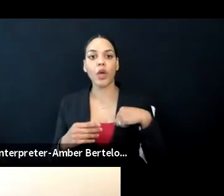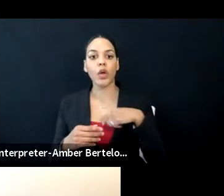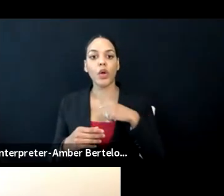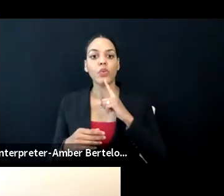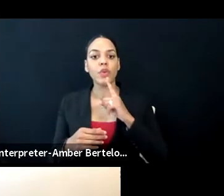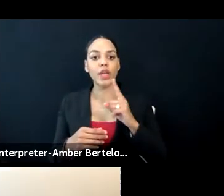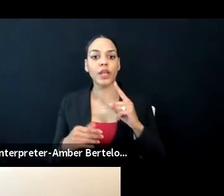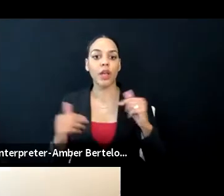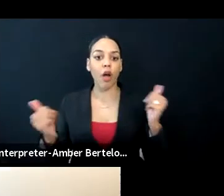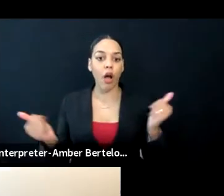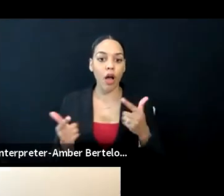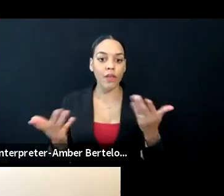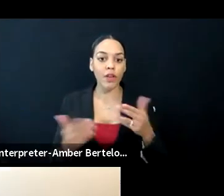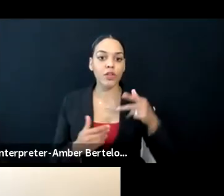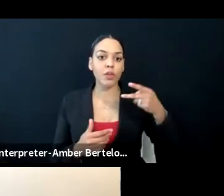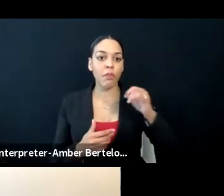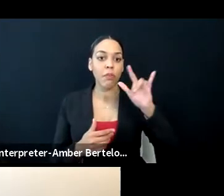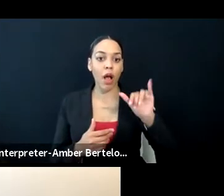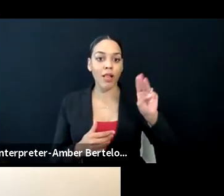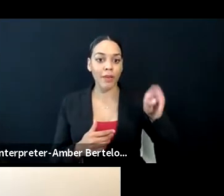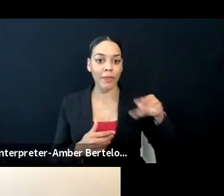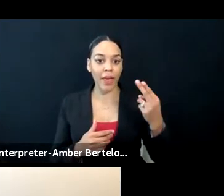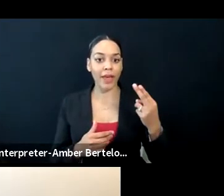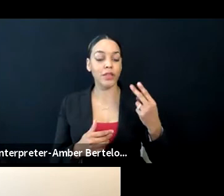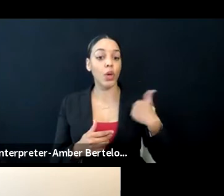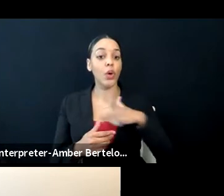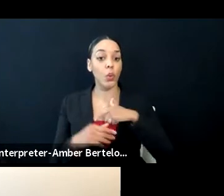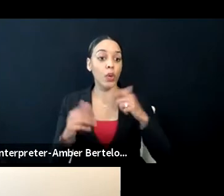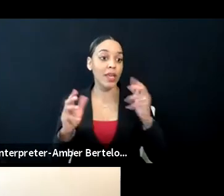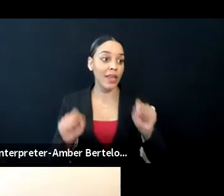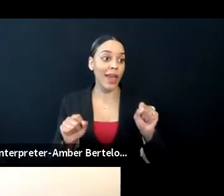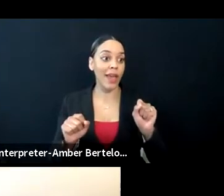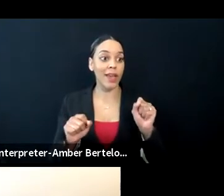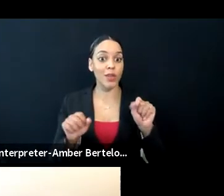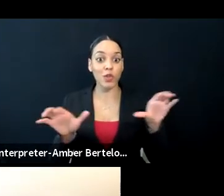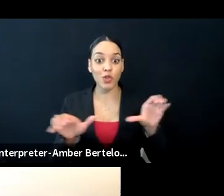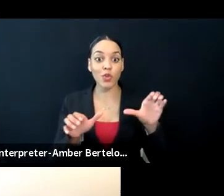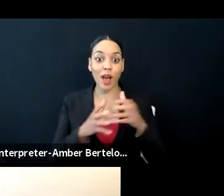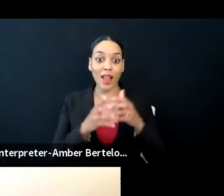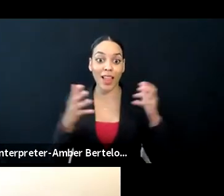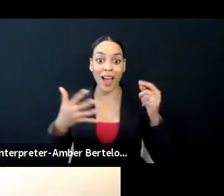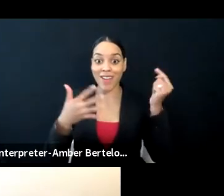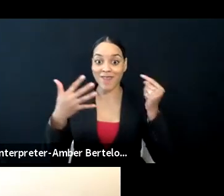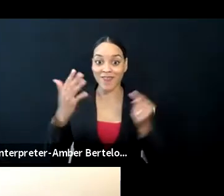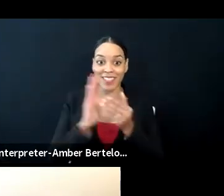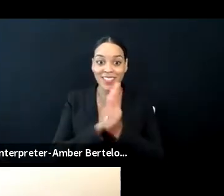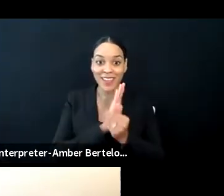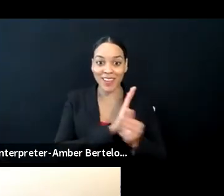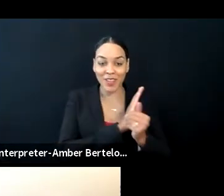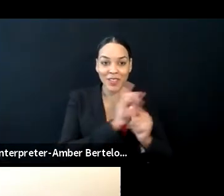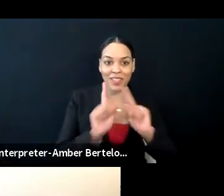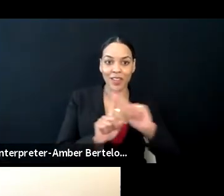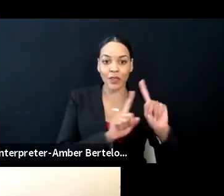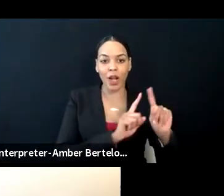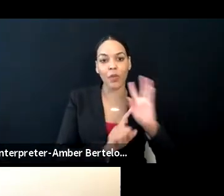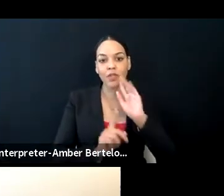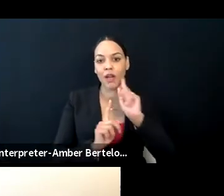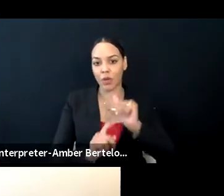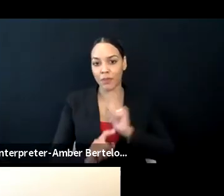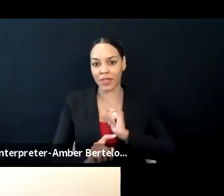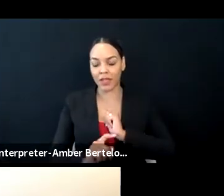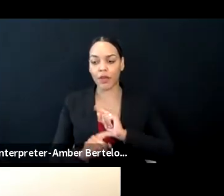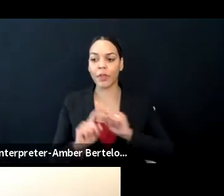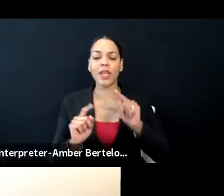can do a whole lot of things. And I'm going to speak for myself. It is rare that I walk into a room